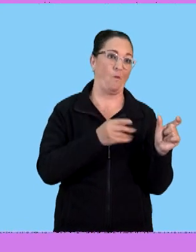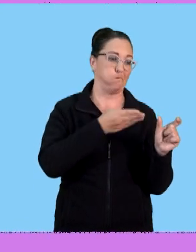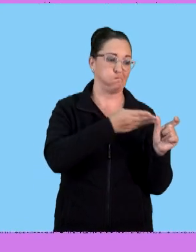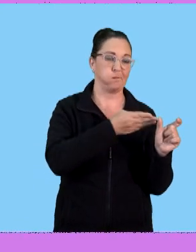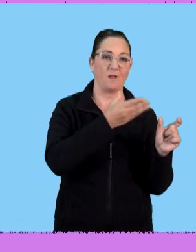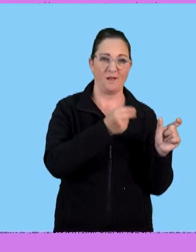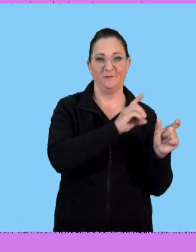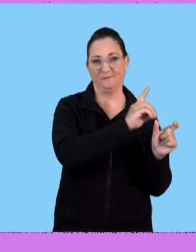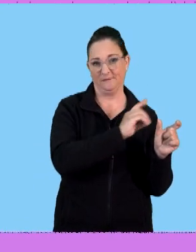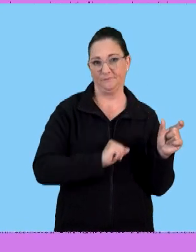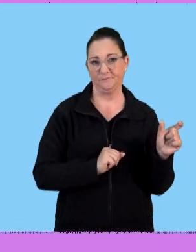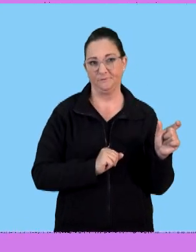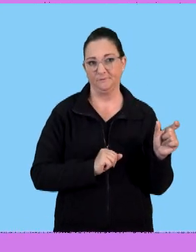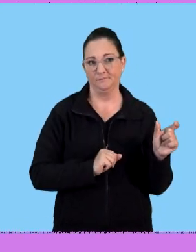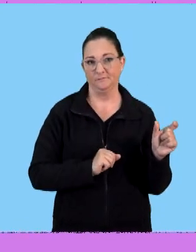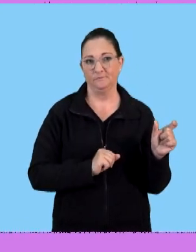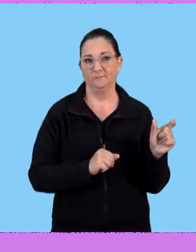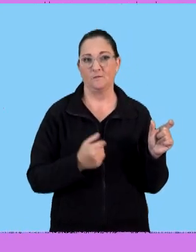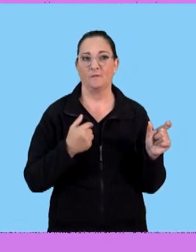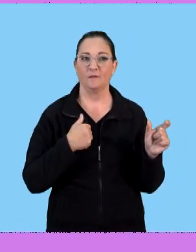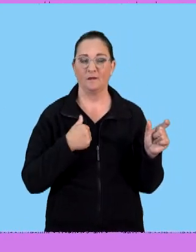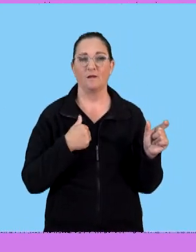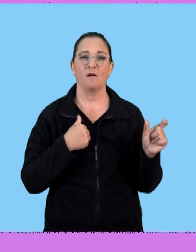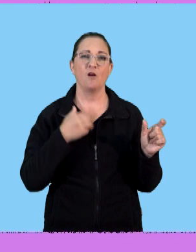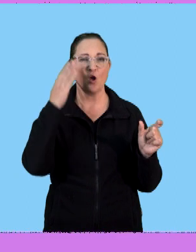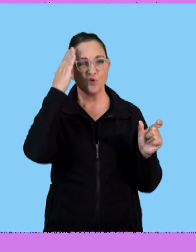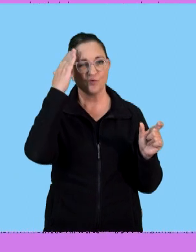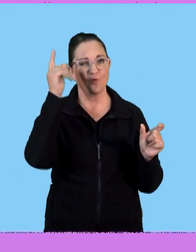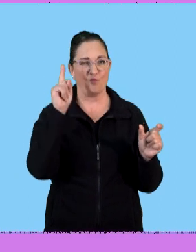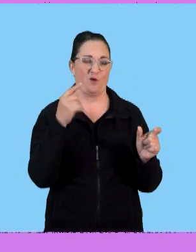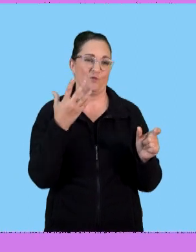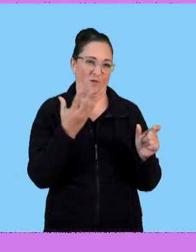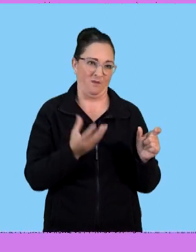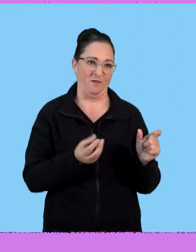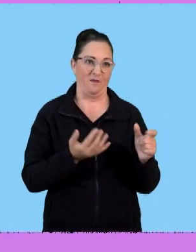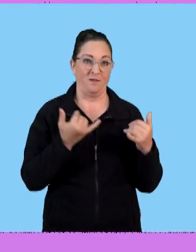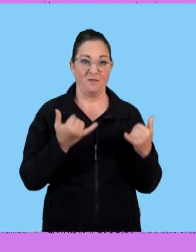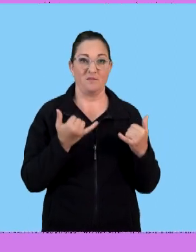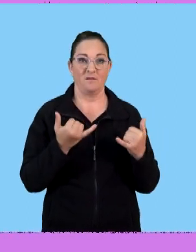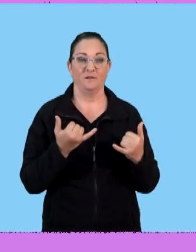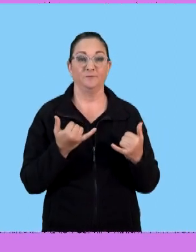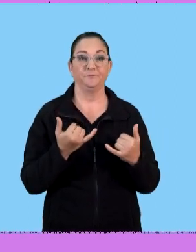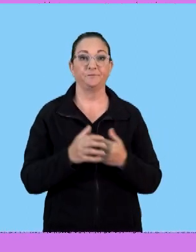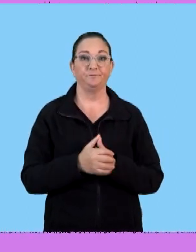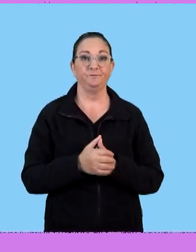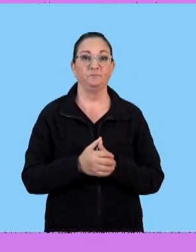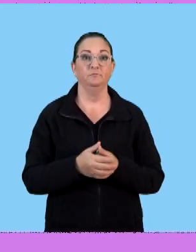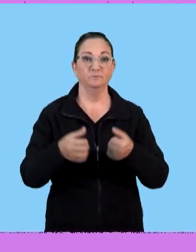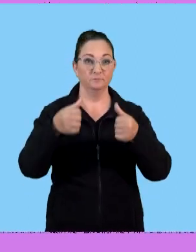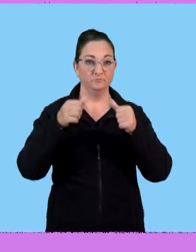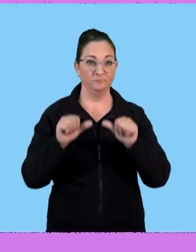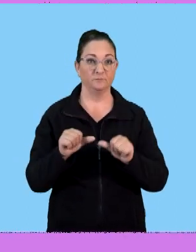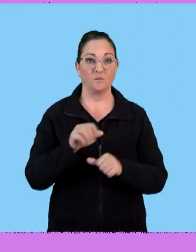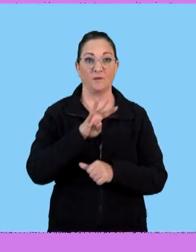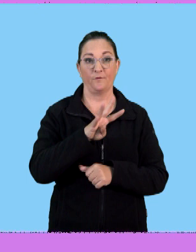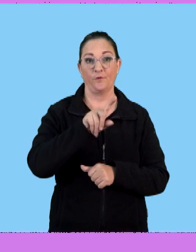forms part of, which is basically D. Right? I've started with what I know, what is presented here, moving into the unknown. Right?